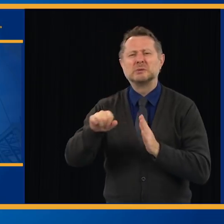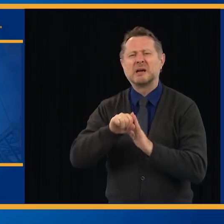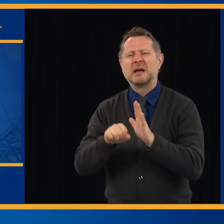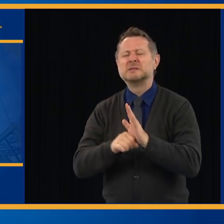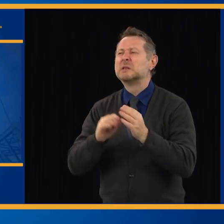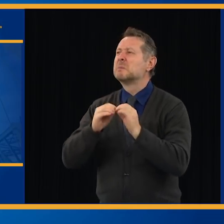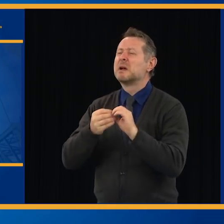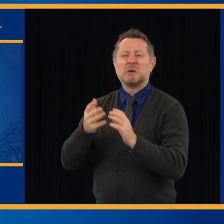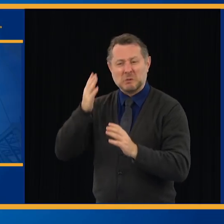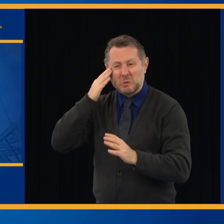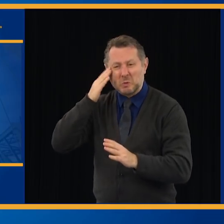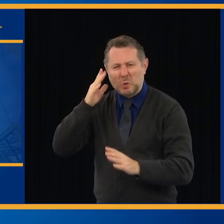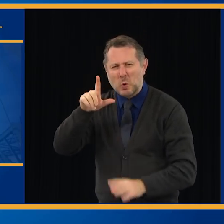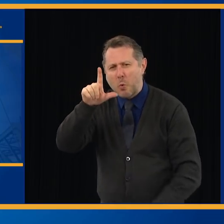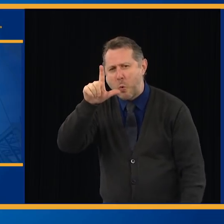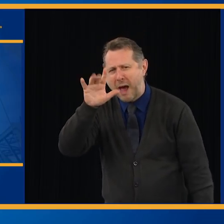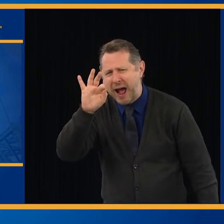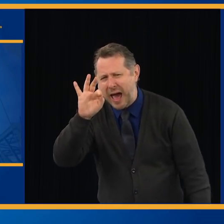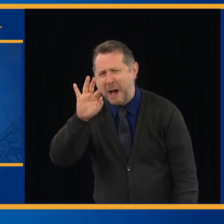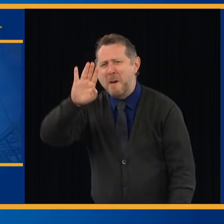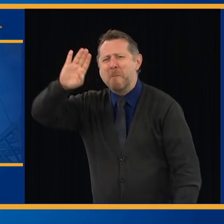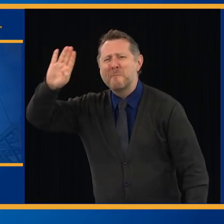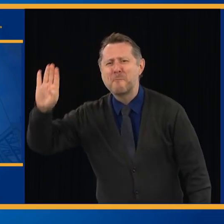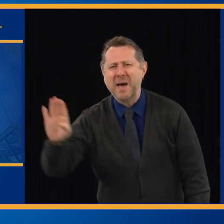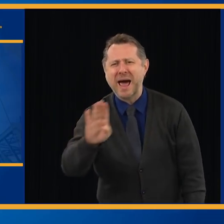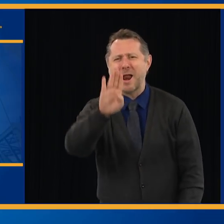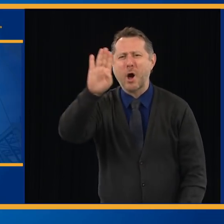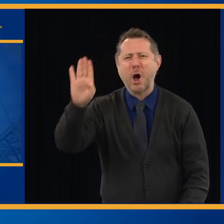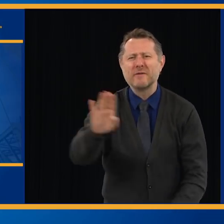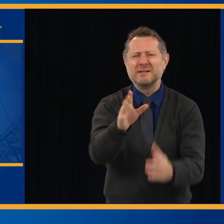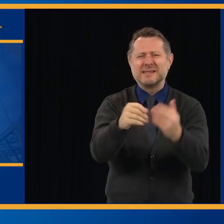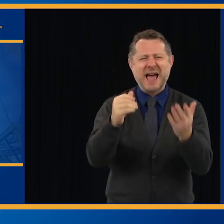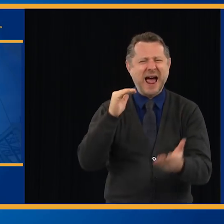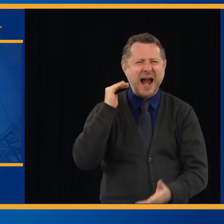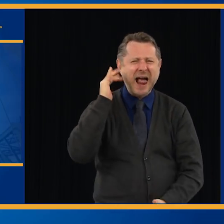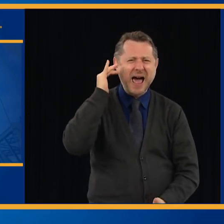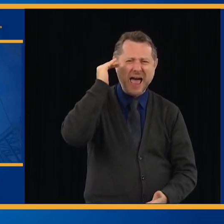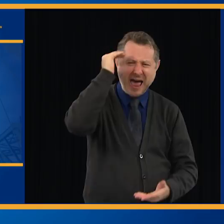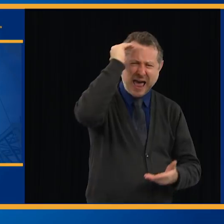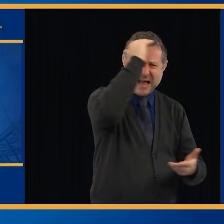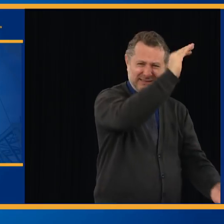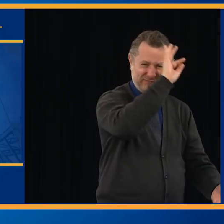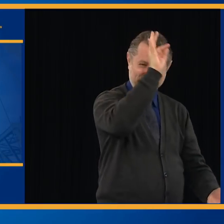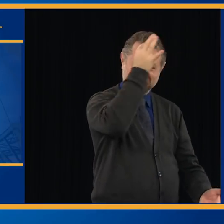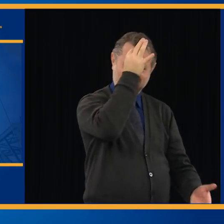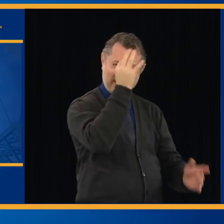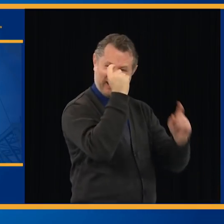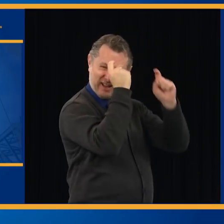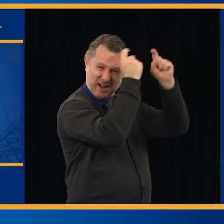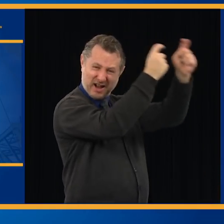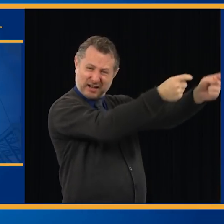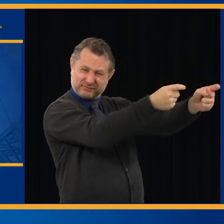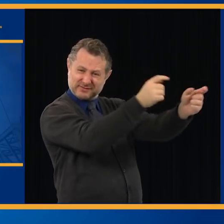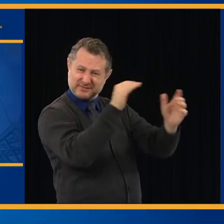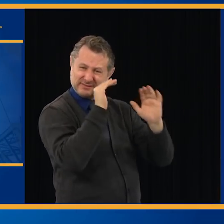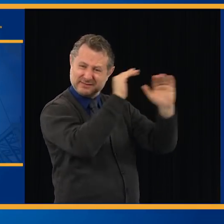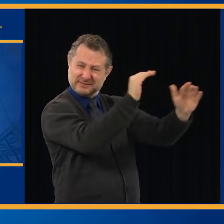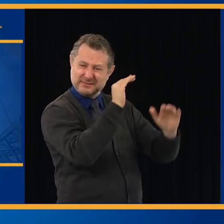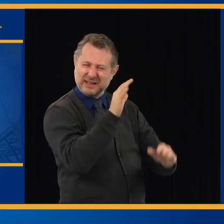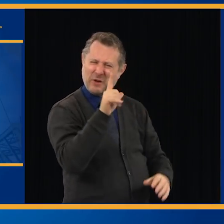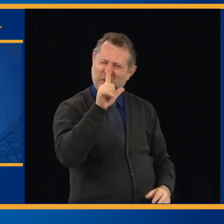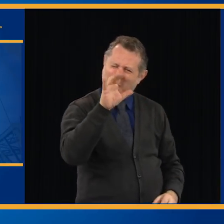$29 billion into that federal pot, $29 billion